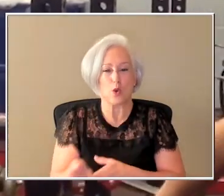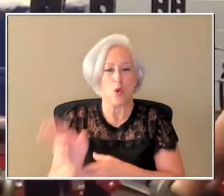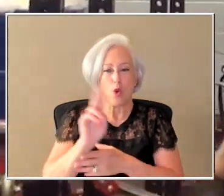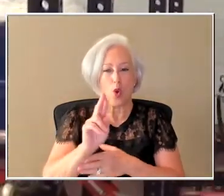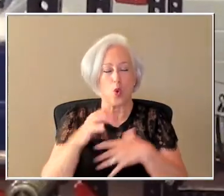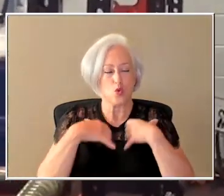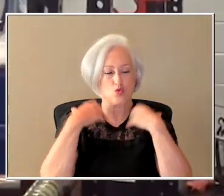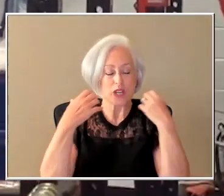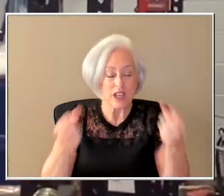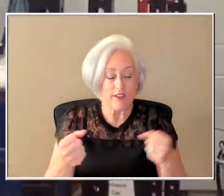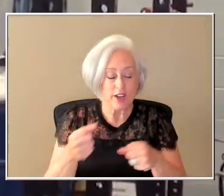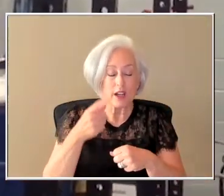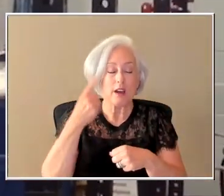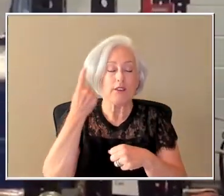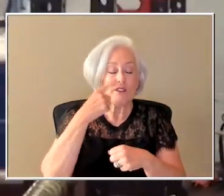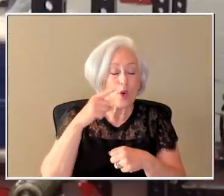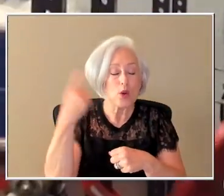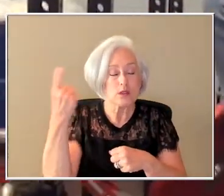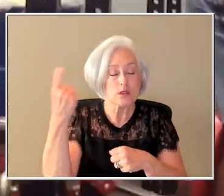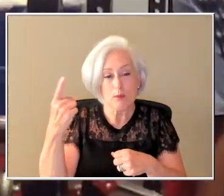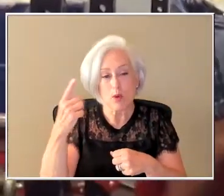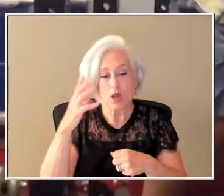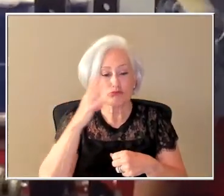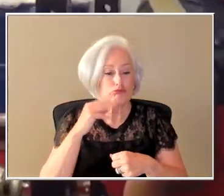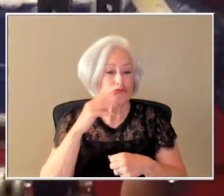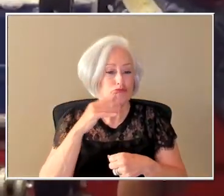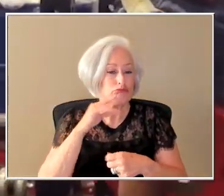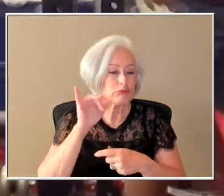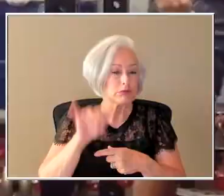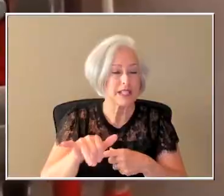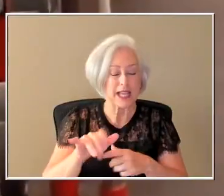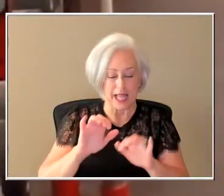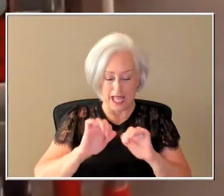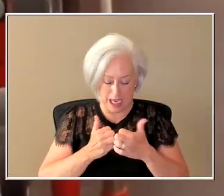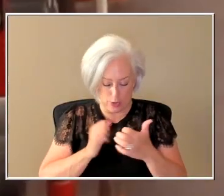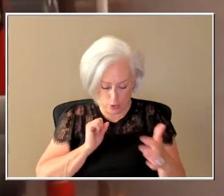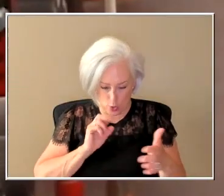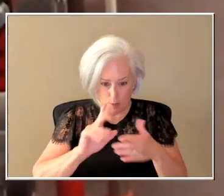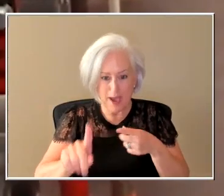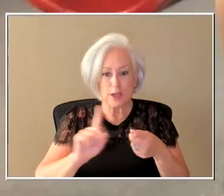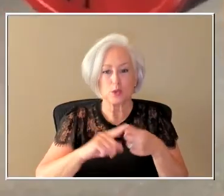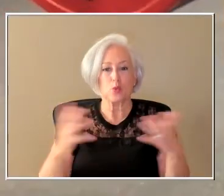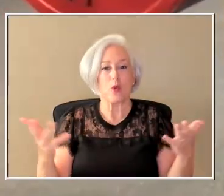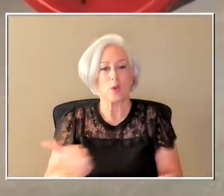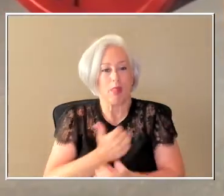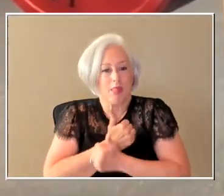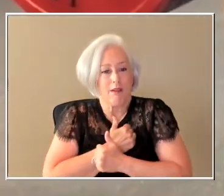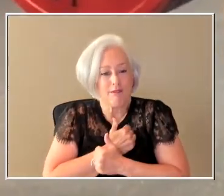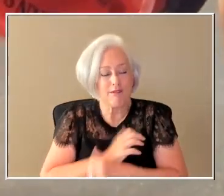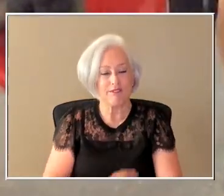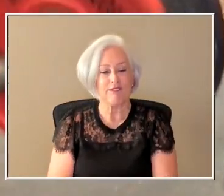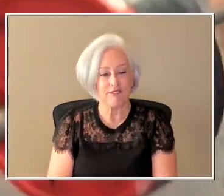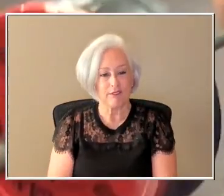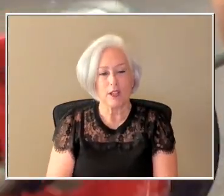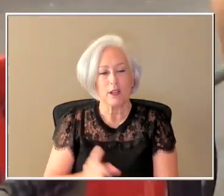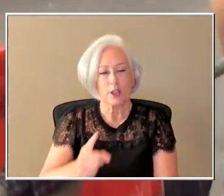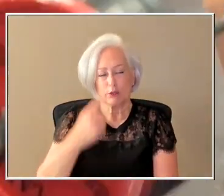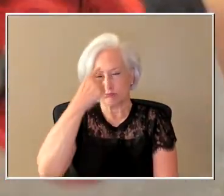going through this, it can feel very daunting to go, how do I get back to doing the things I love doing? Where did you mentally start with that?